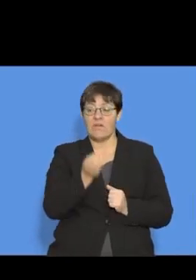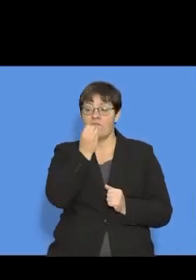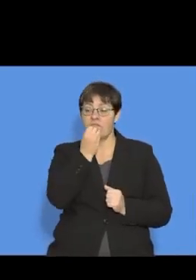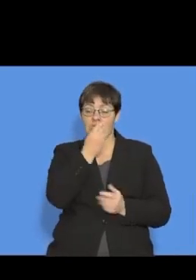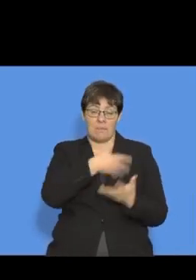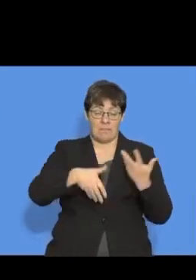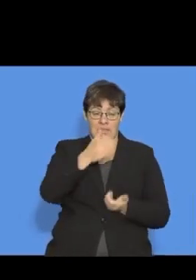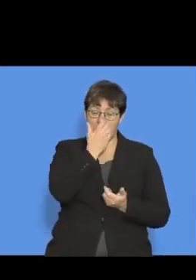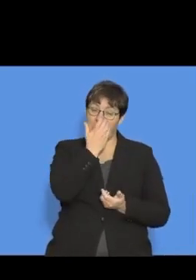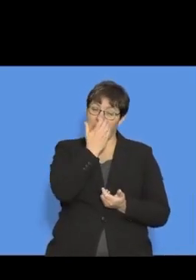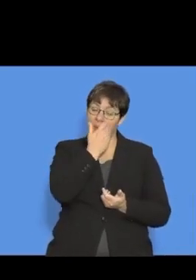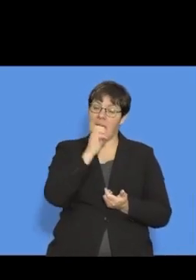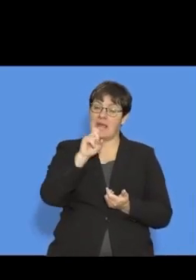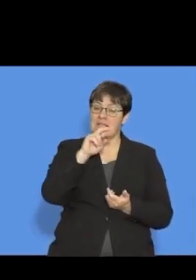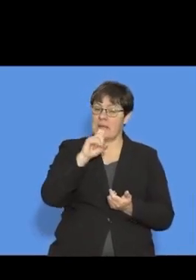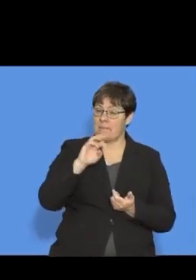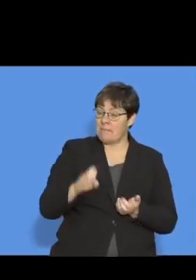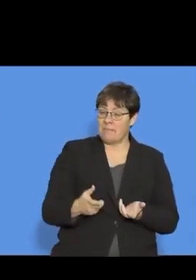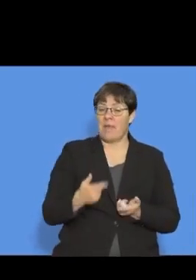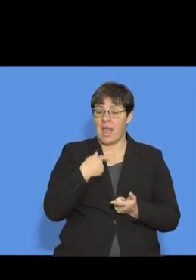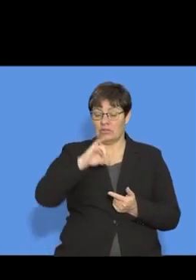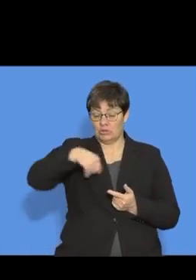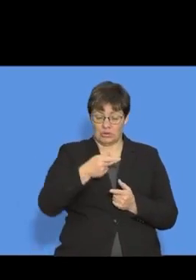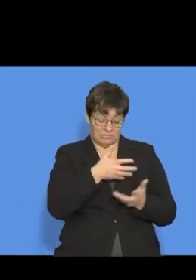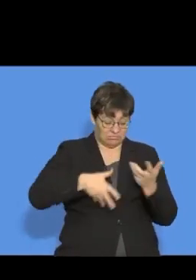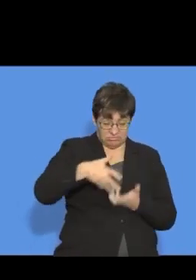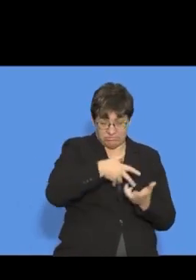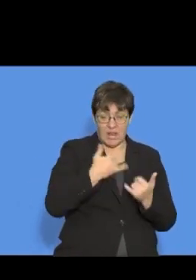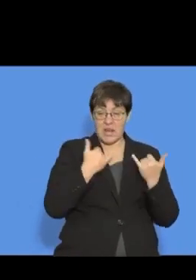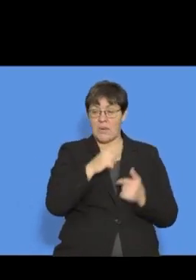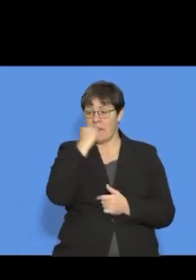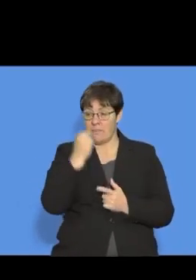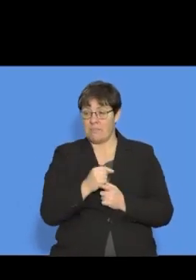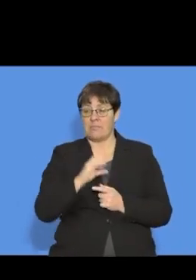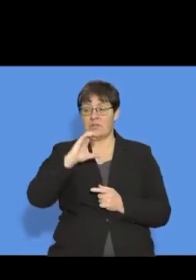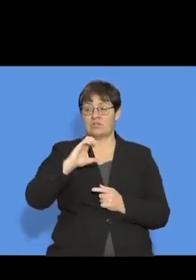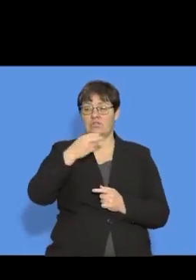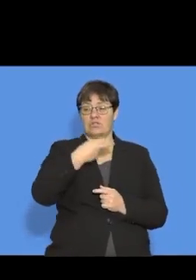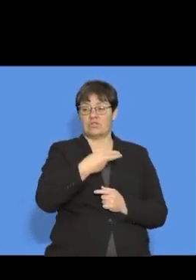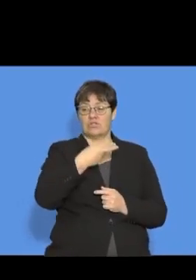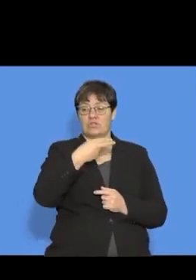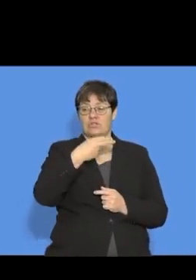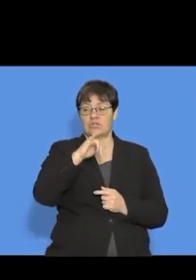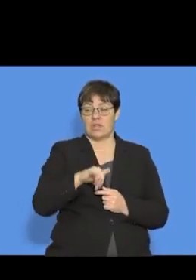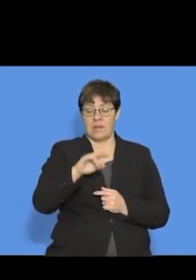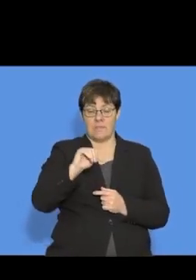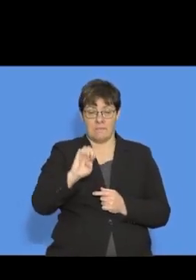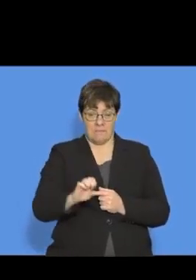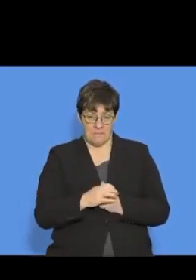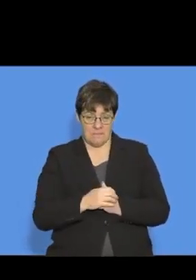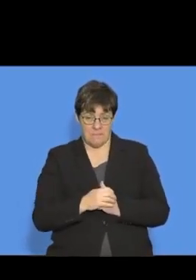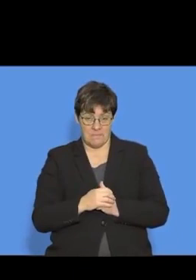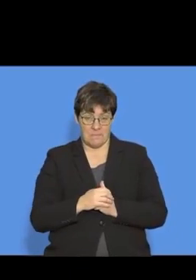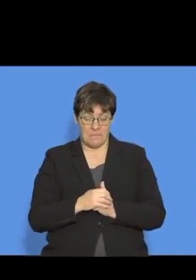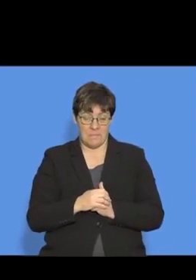When that food mixes with the enzymes and the digestive juices, it is now called chyme. And so we find